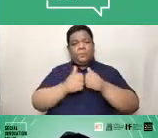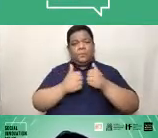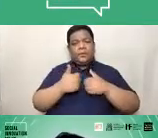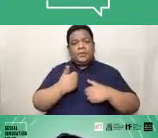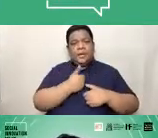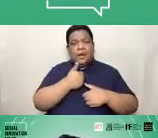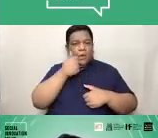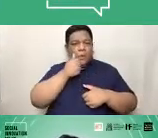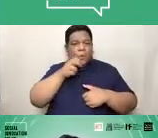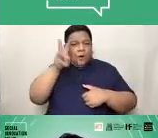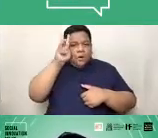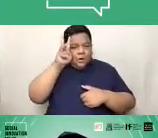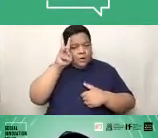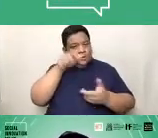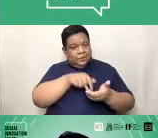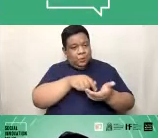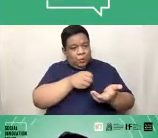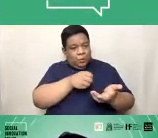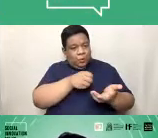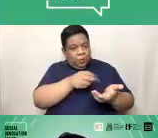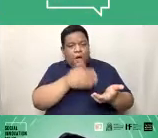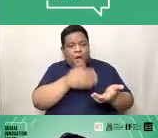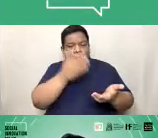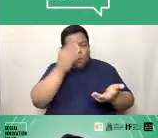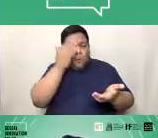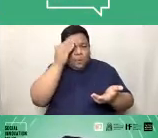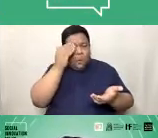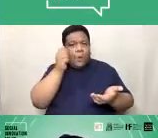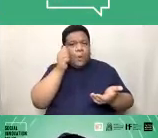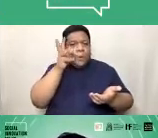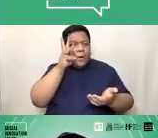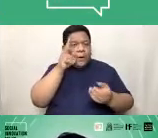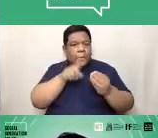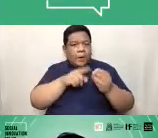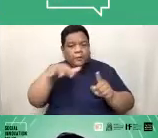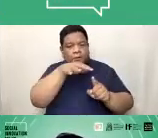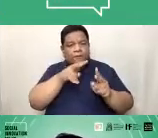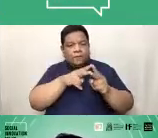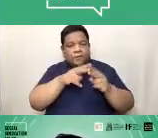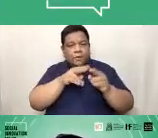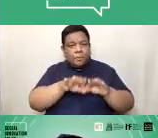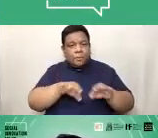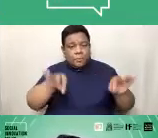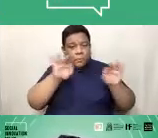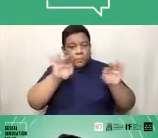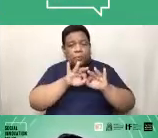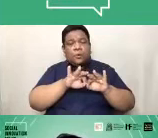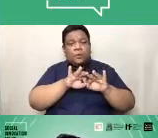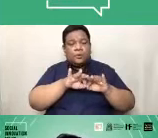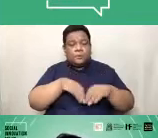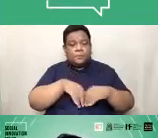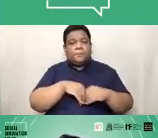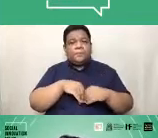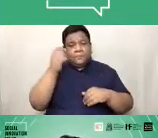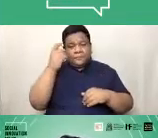see or is aware of its surroundings. And that's very important. So that's the S and the M. For the A